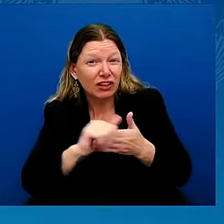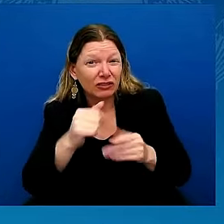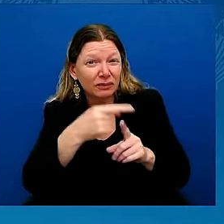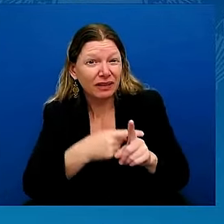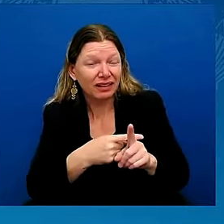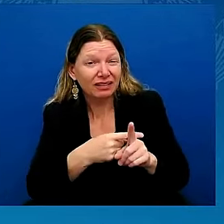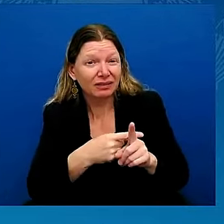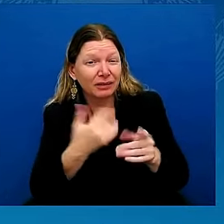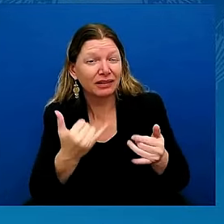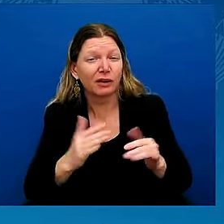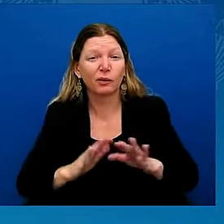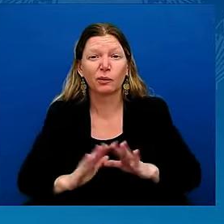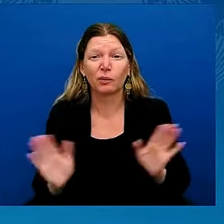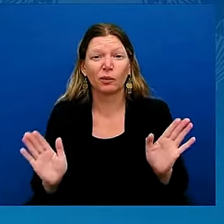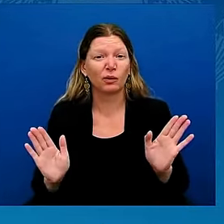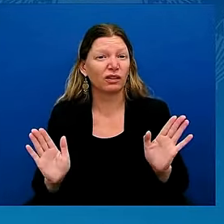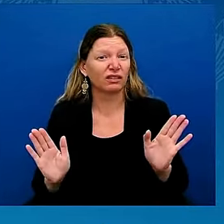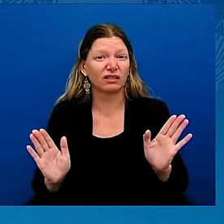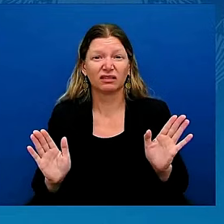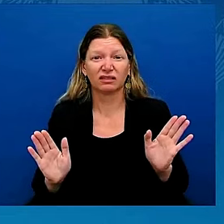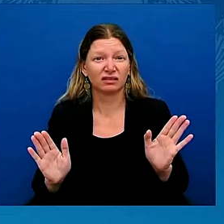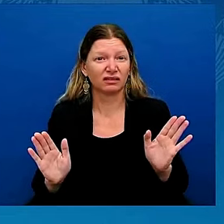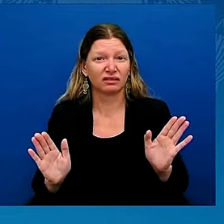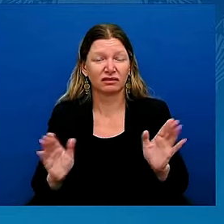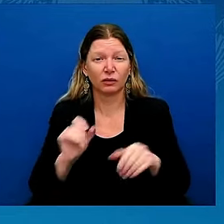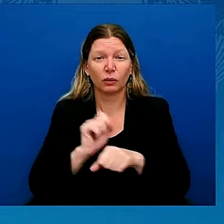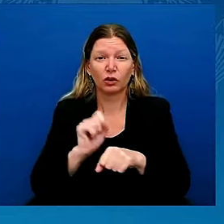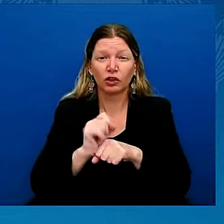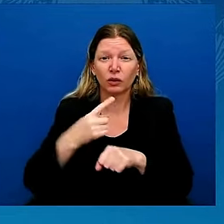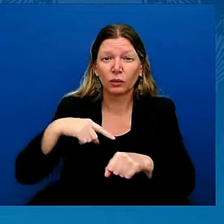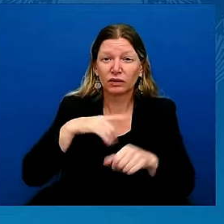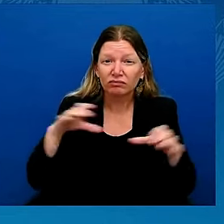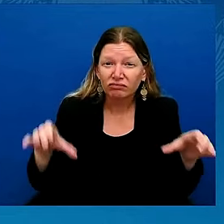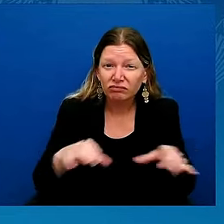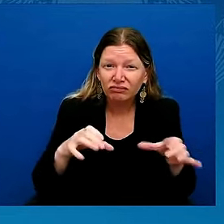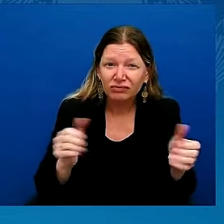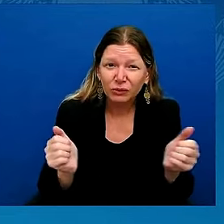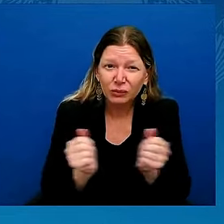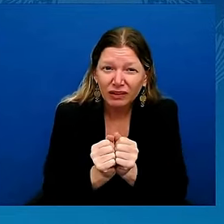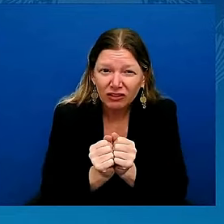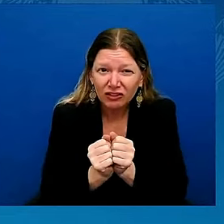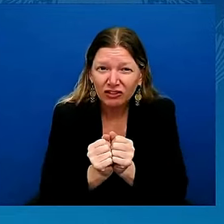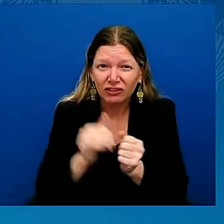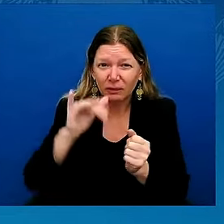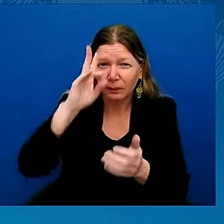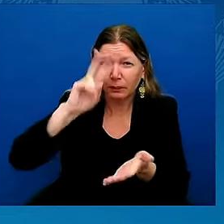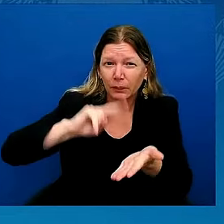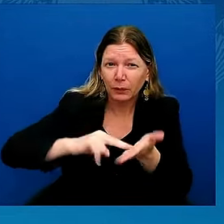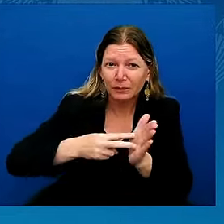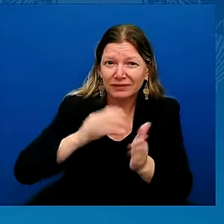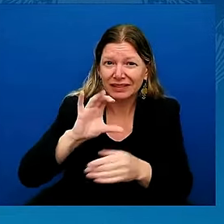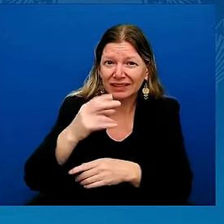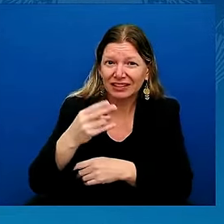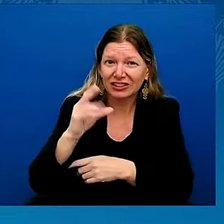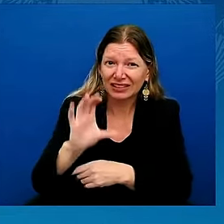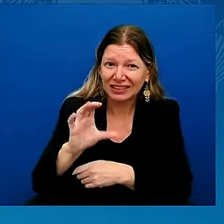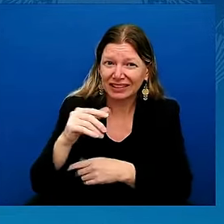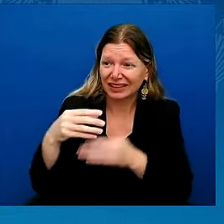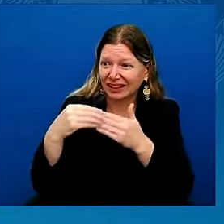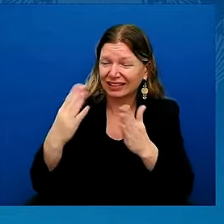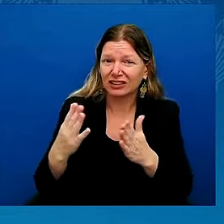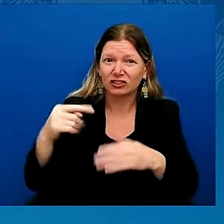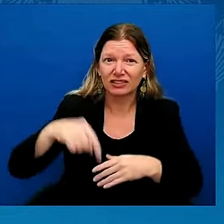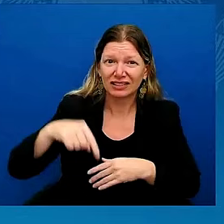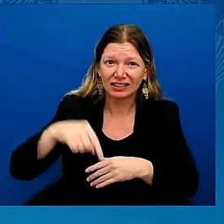together, the very purpose of CHC and all of the leaders here, includes having a real impact on